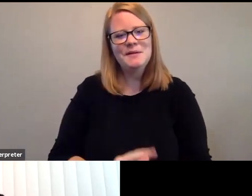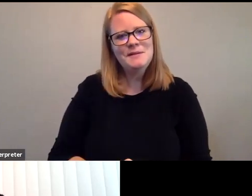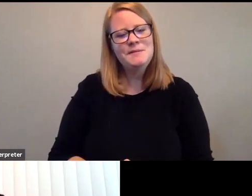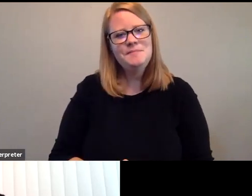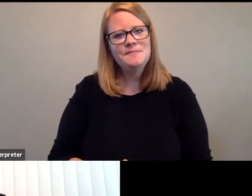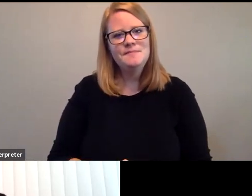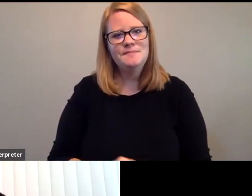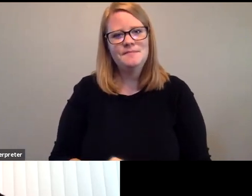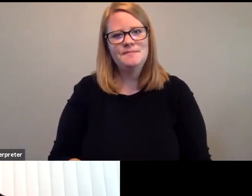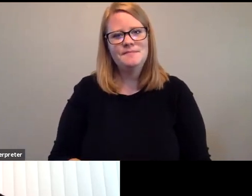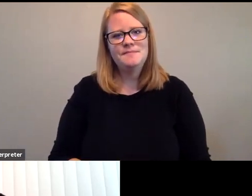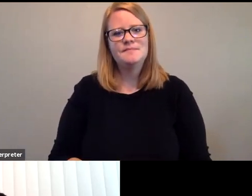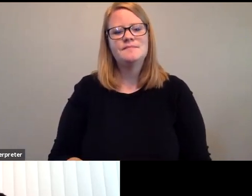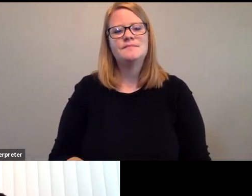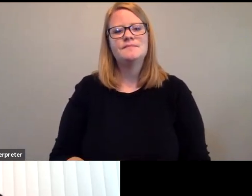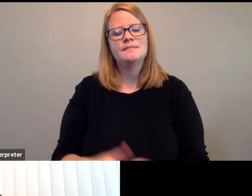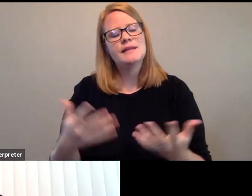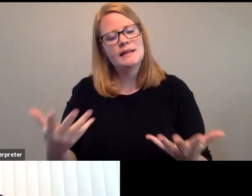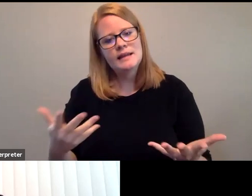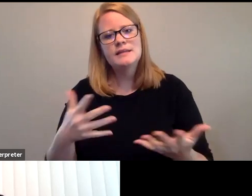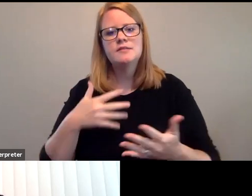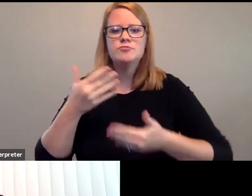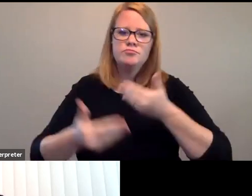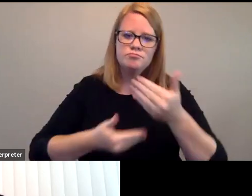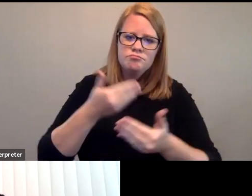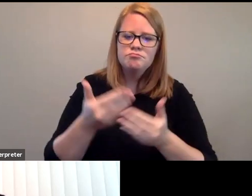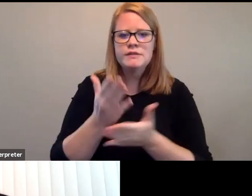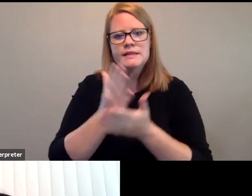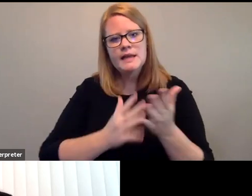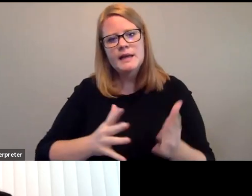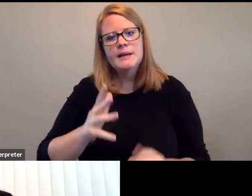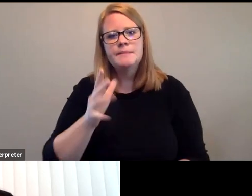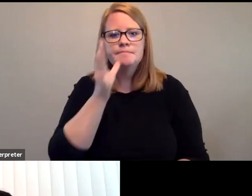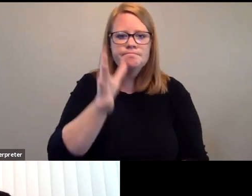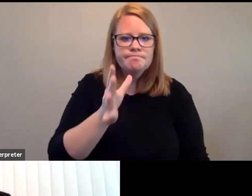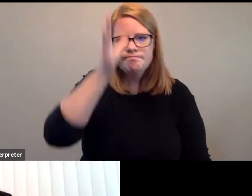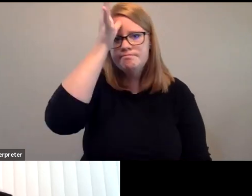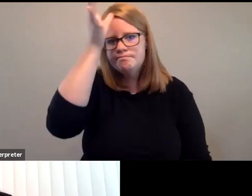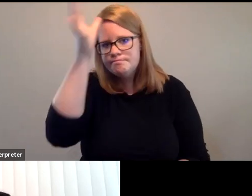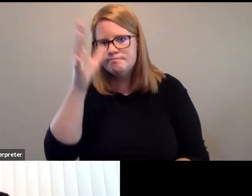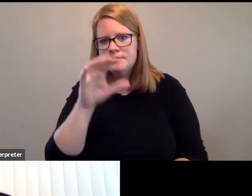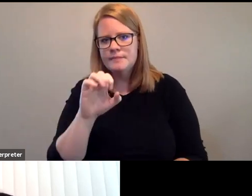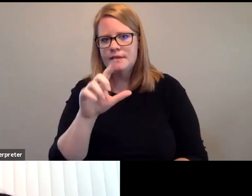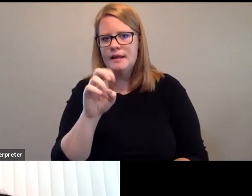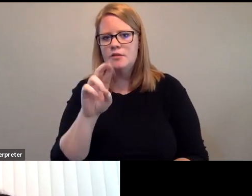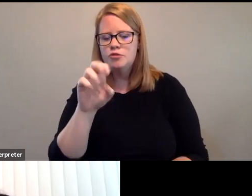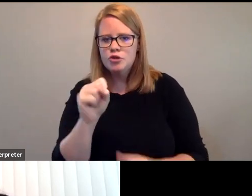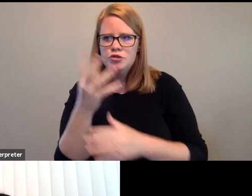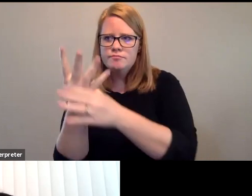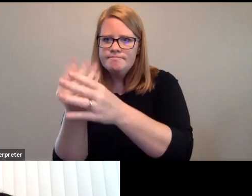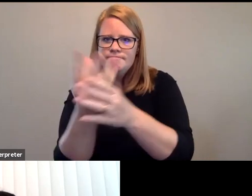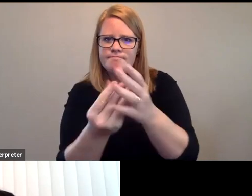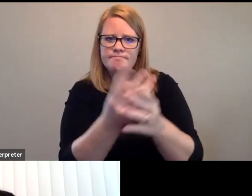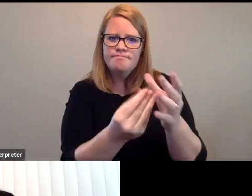out, and some of the elders just passed away. But, you know, it was just an experience to be out there, and then all the smells and